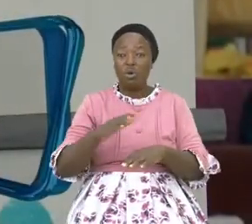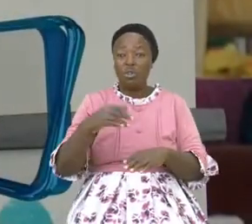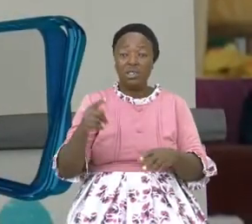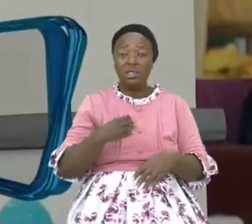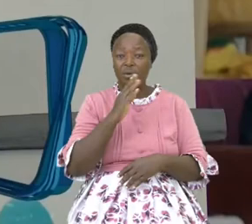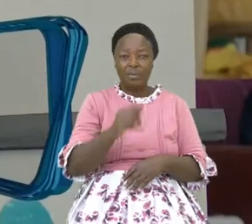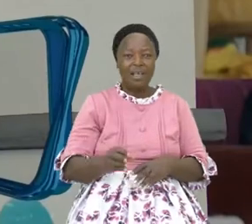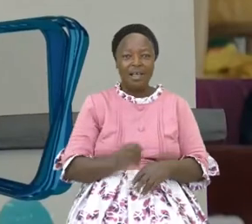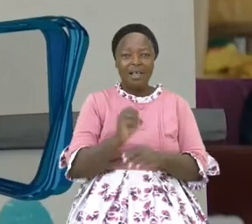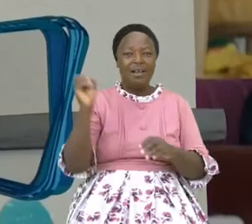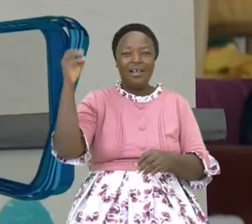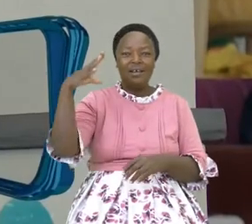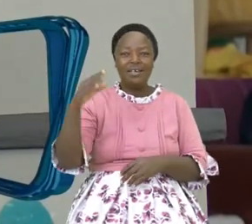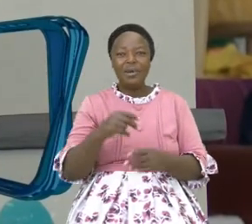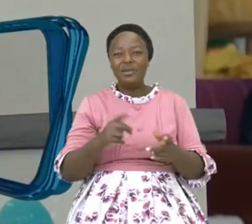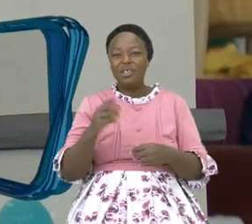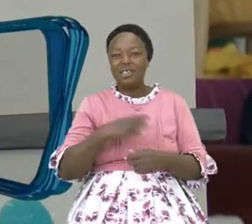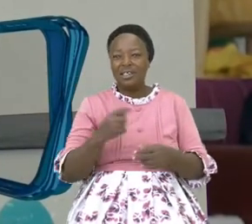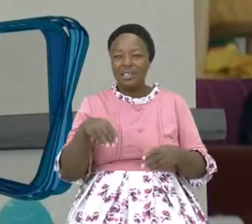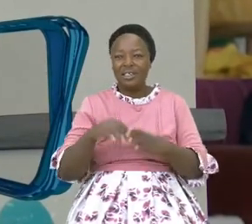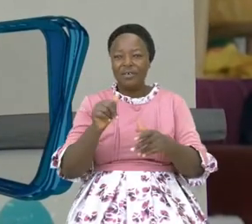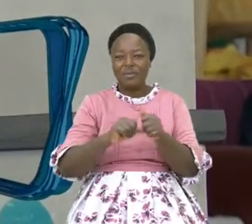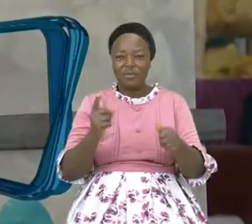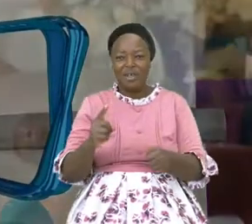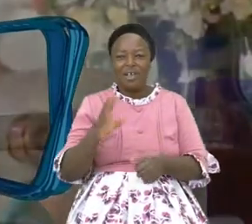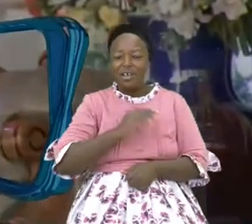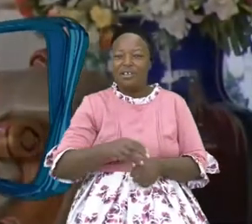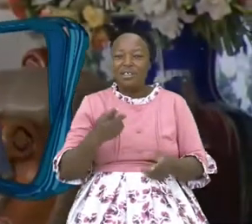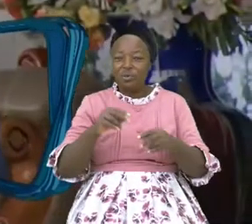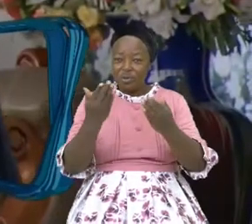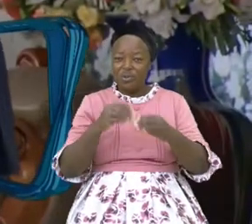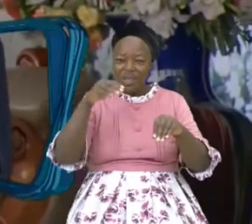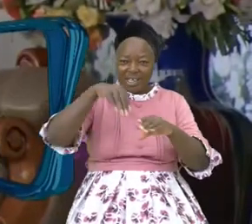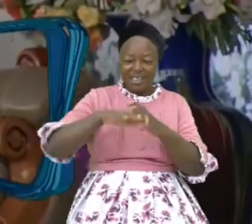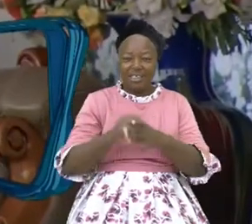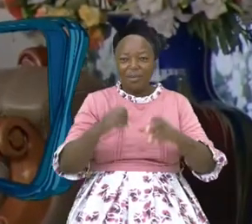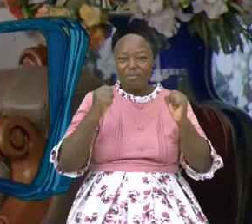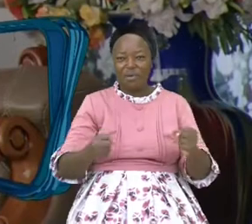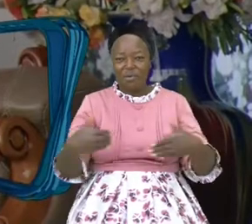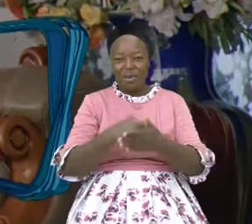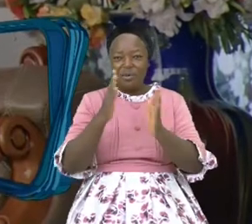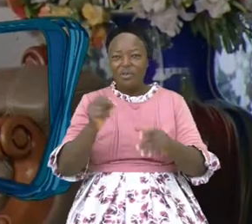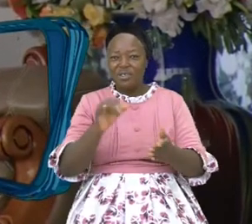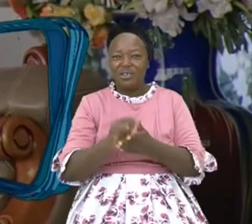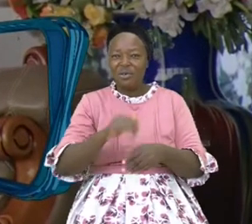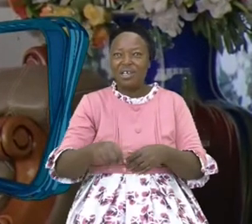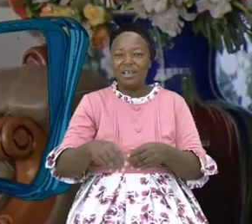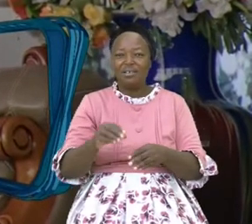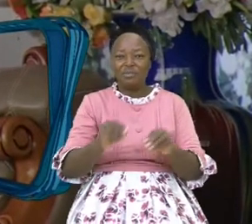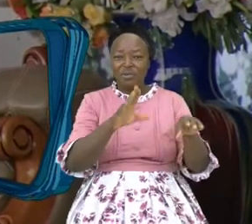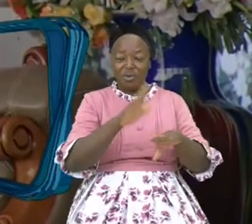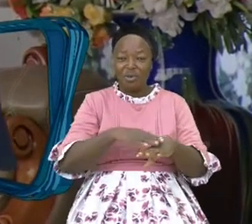in the whole compound. You want to enter the power room so that you can switch on with the